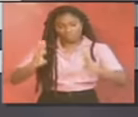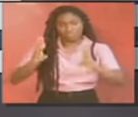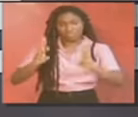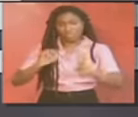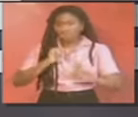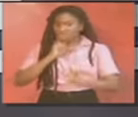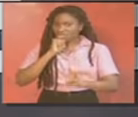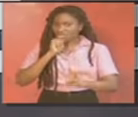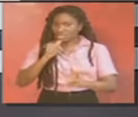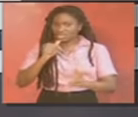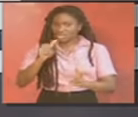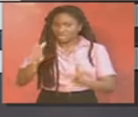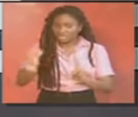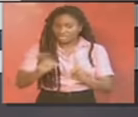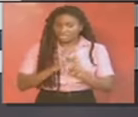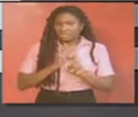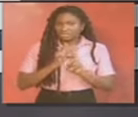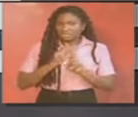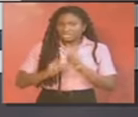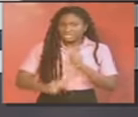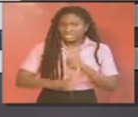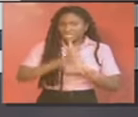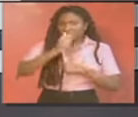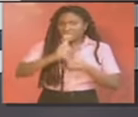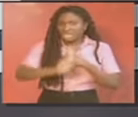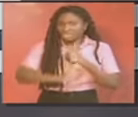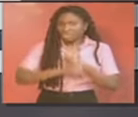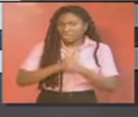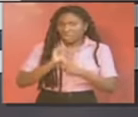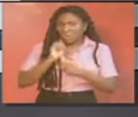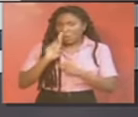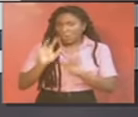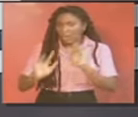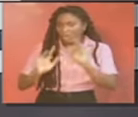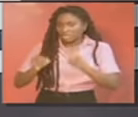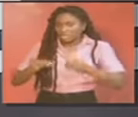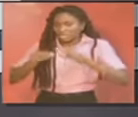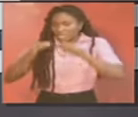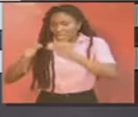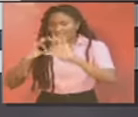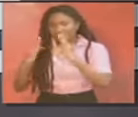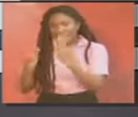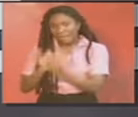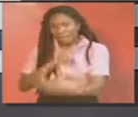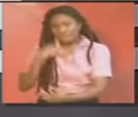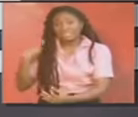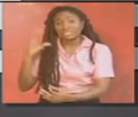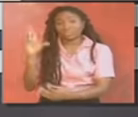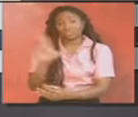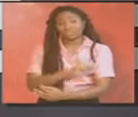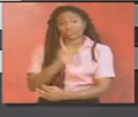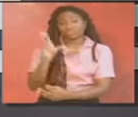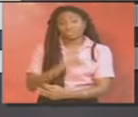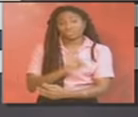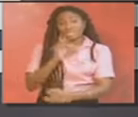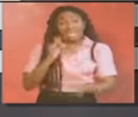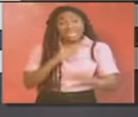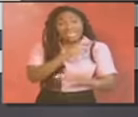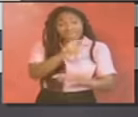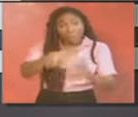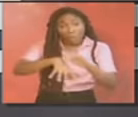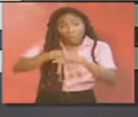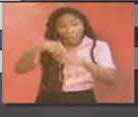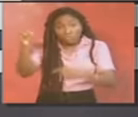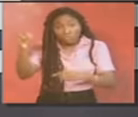to yourself or your loved ones. Now, monitor and be aware if you are out and the crowds are